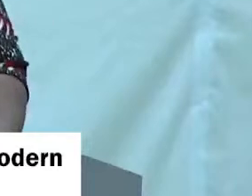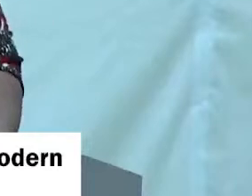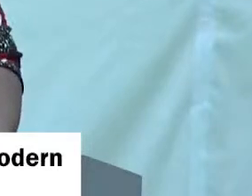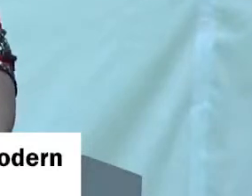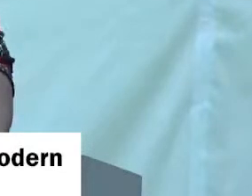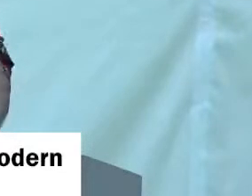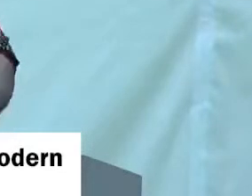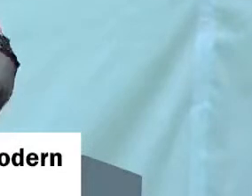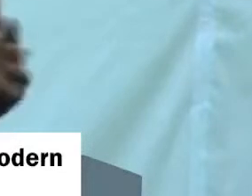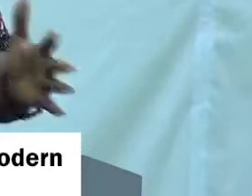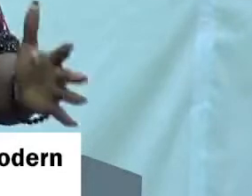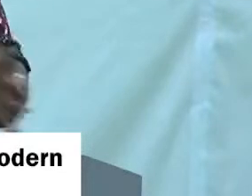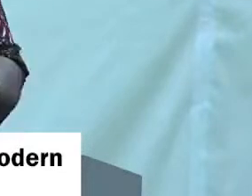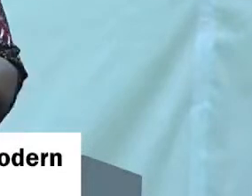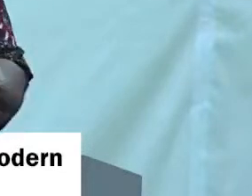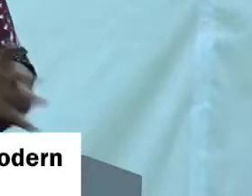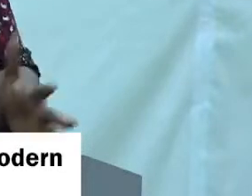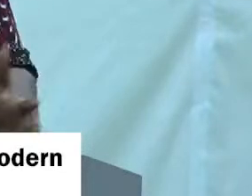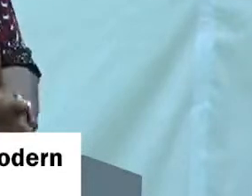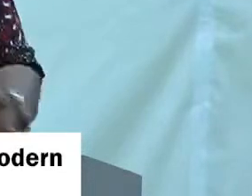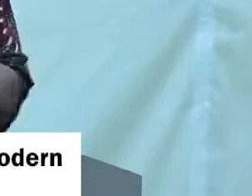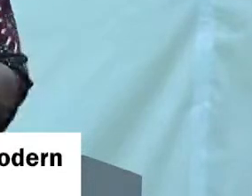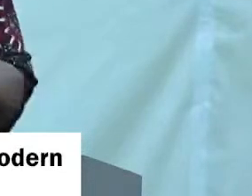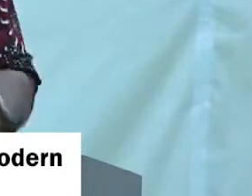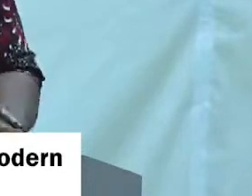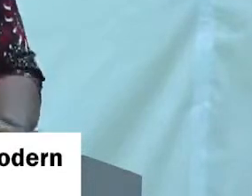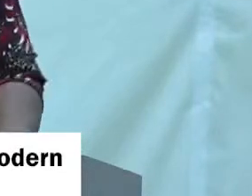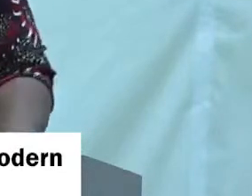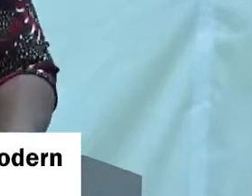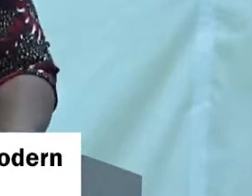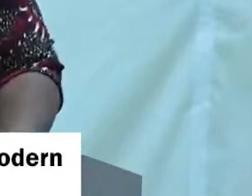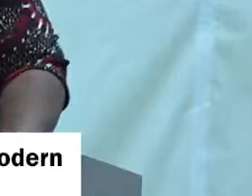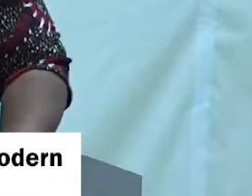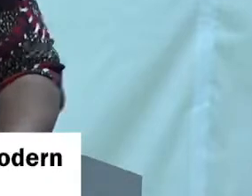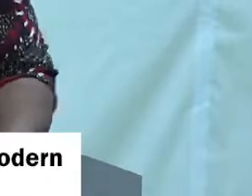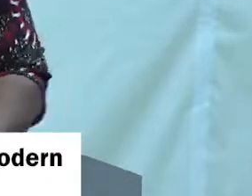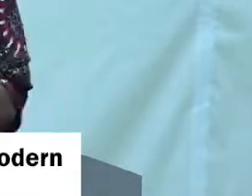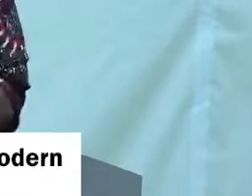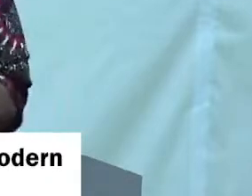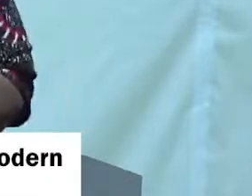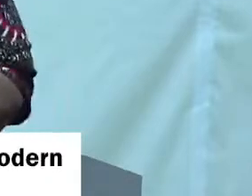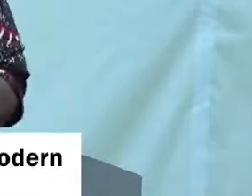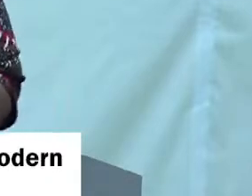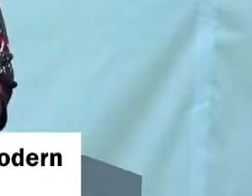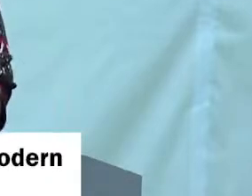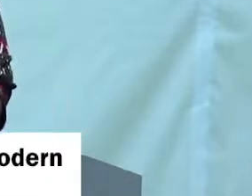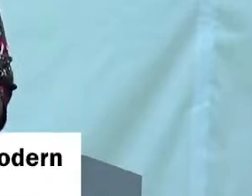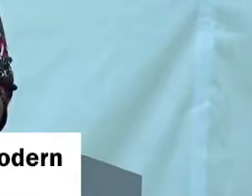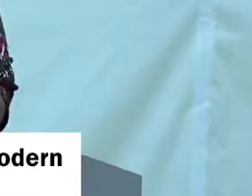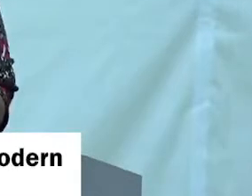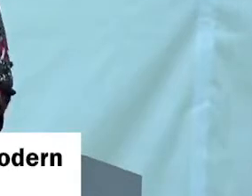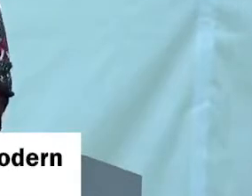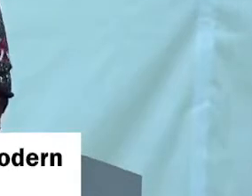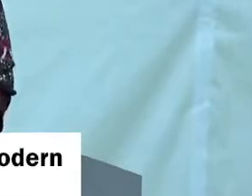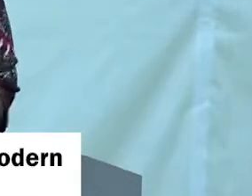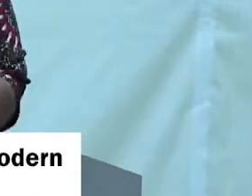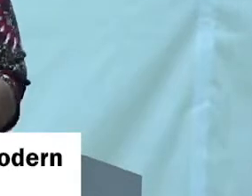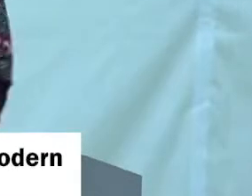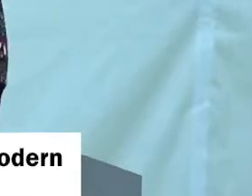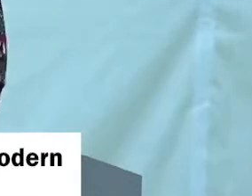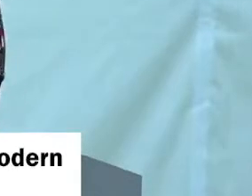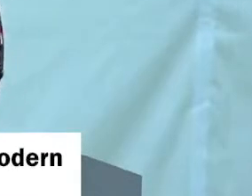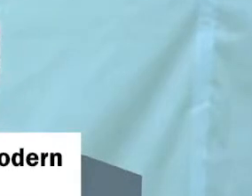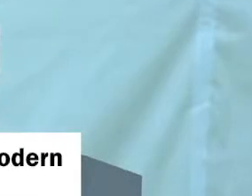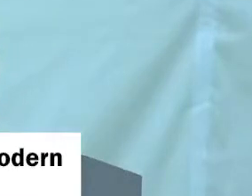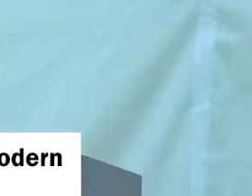can, so that we can keep the civic space open. So at this point, I'd like to acknowledge our sponsors once again.